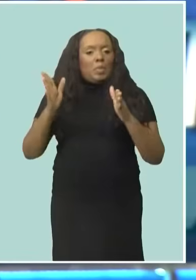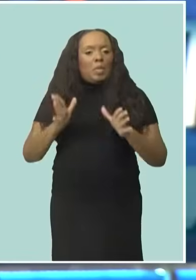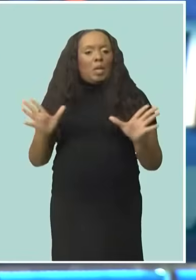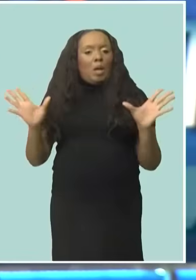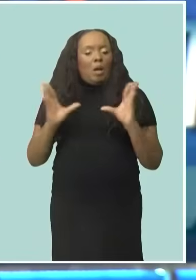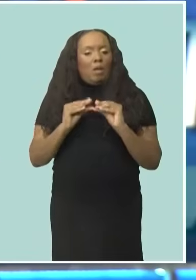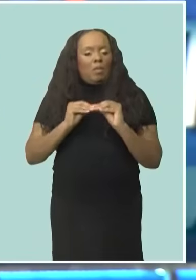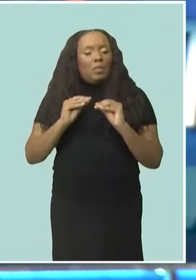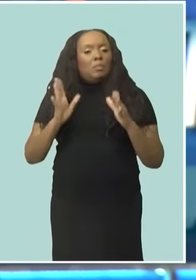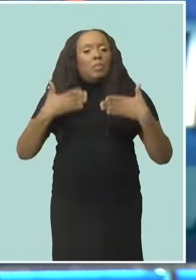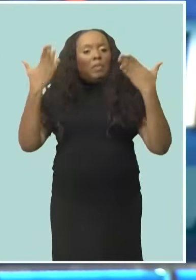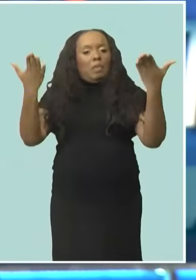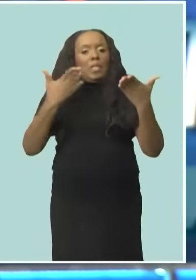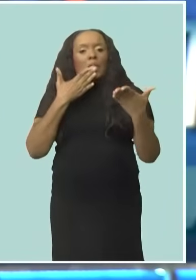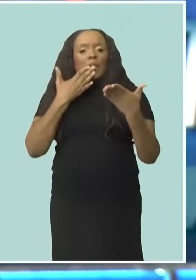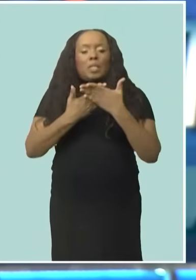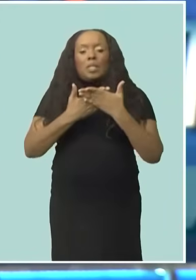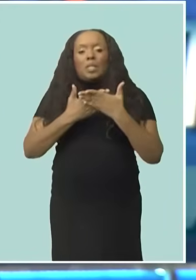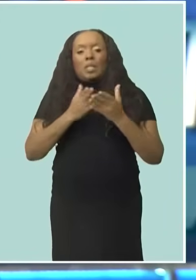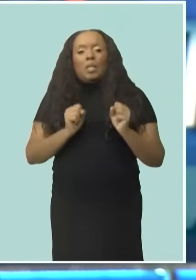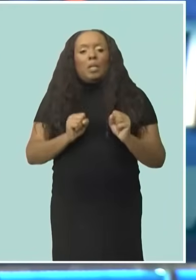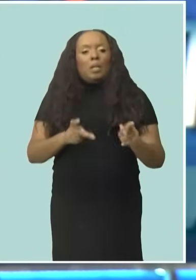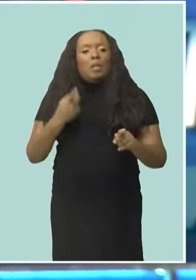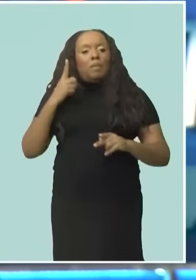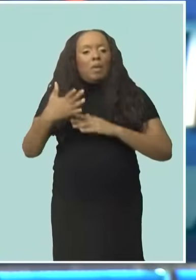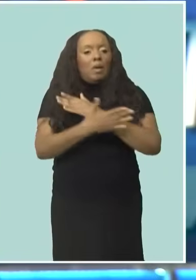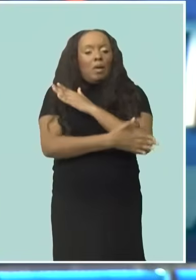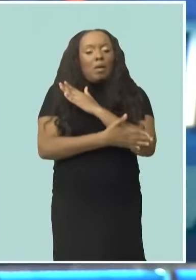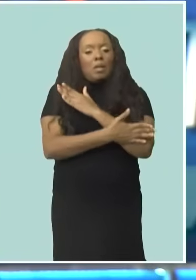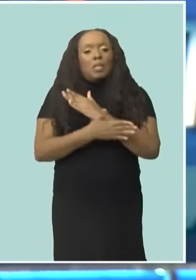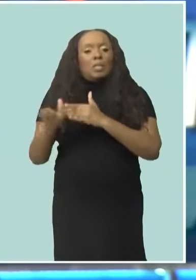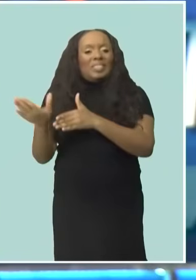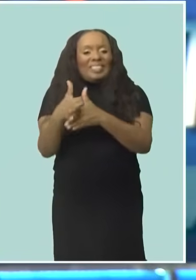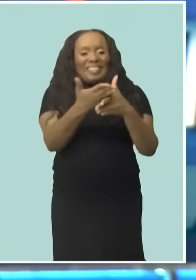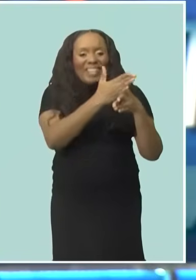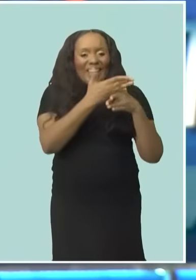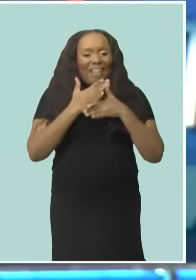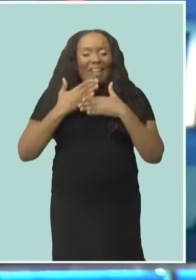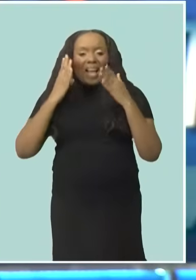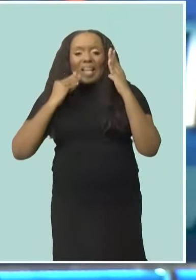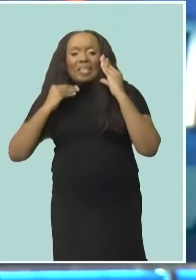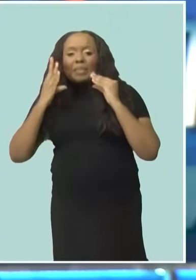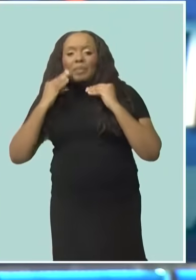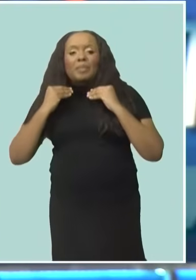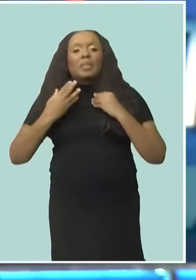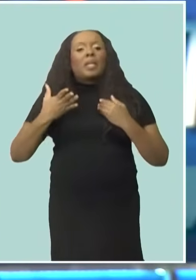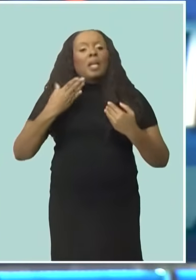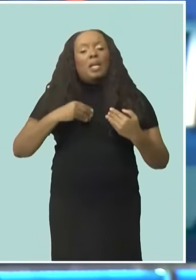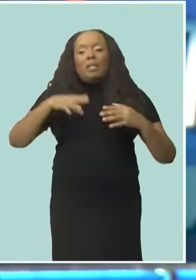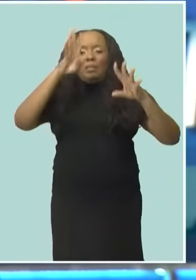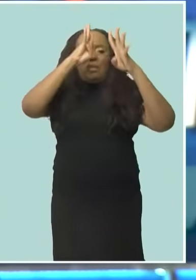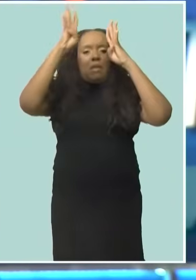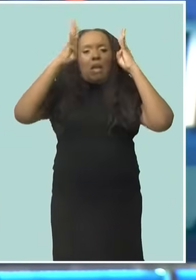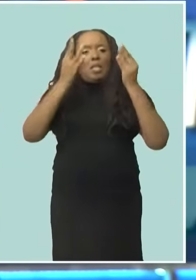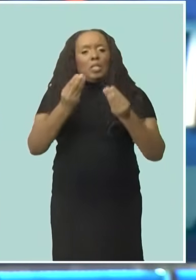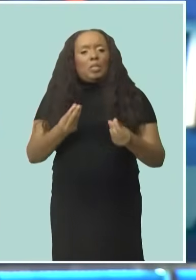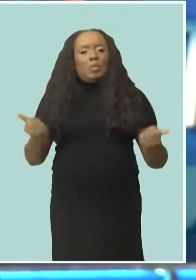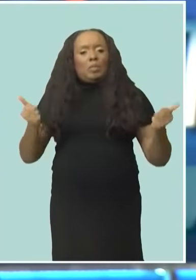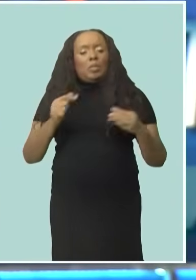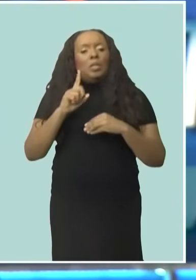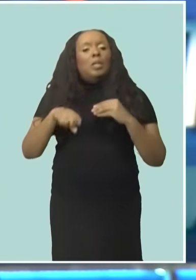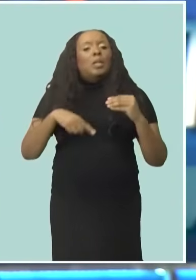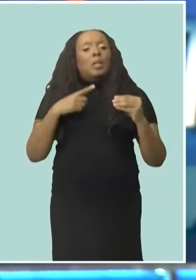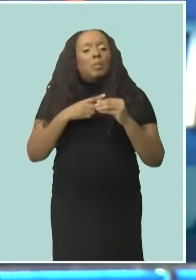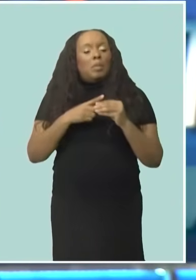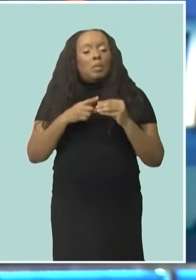conference provides a timely opportunity for countries to share experiences and concrete solutions on SME